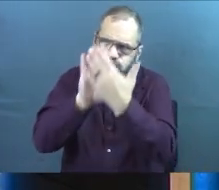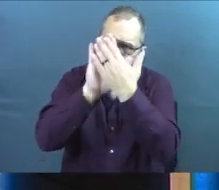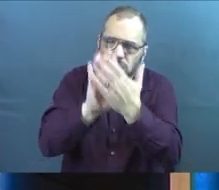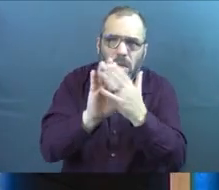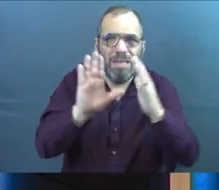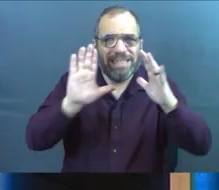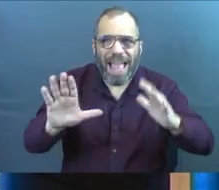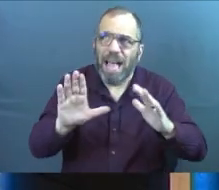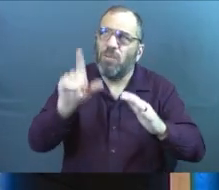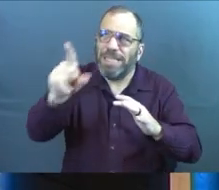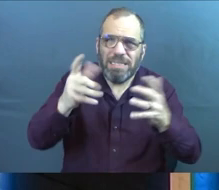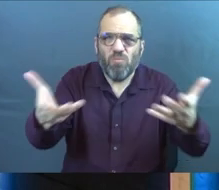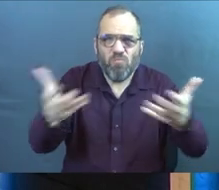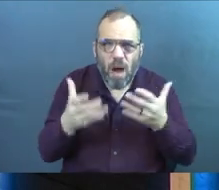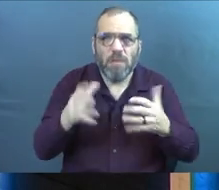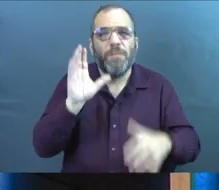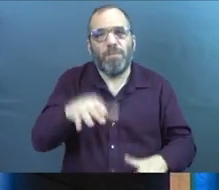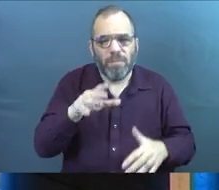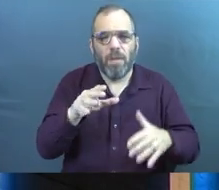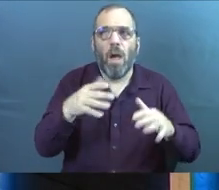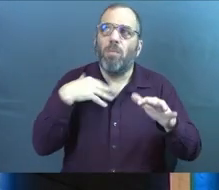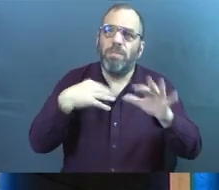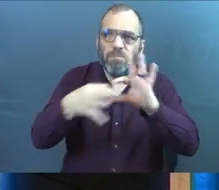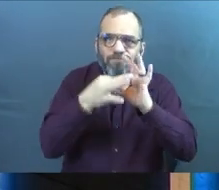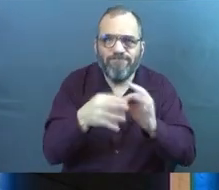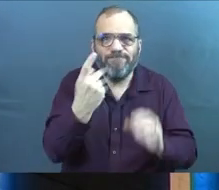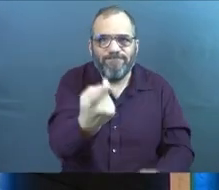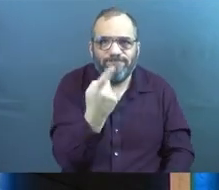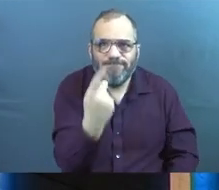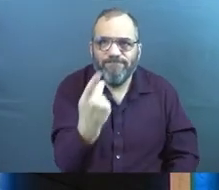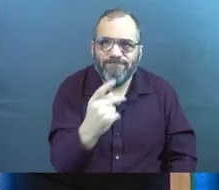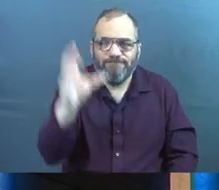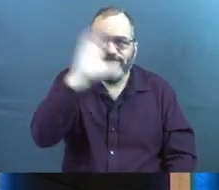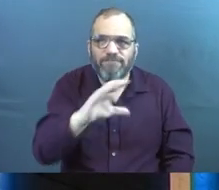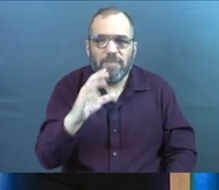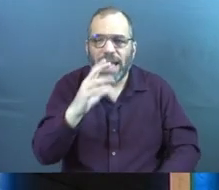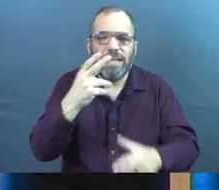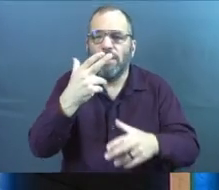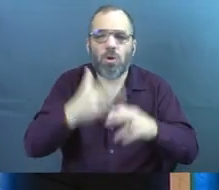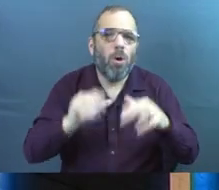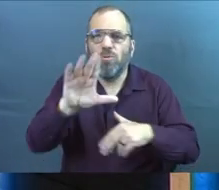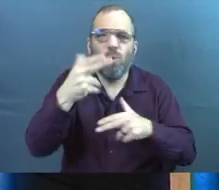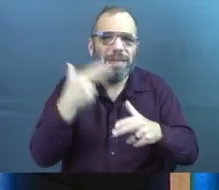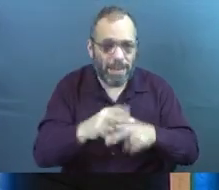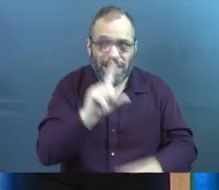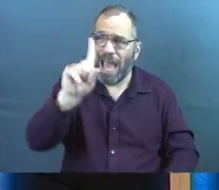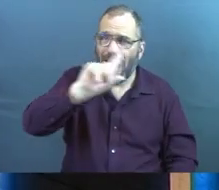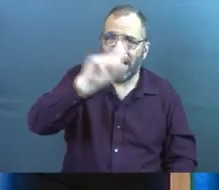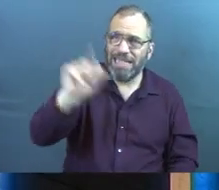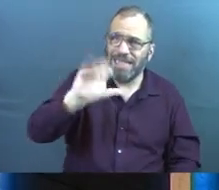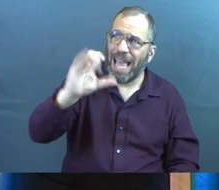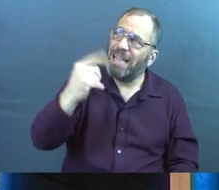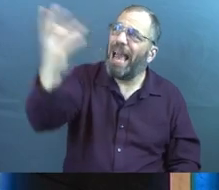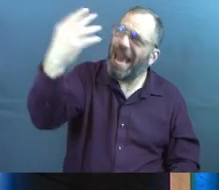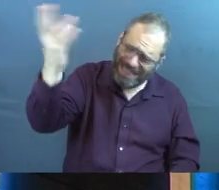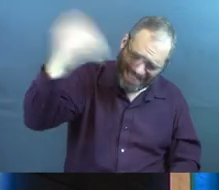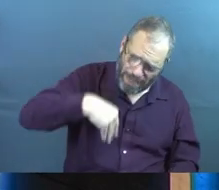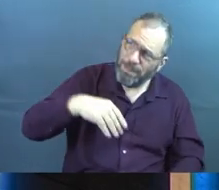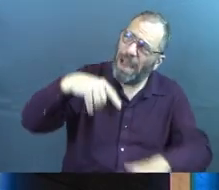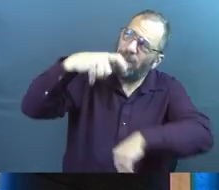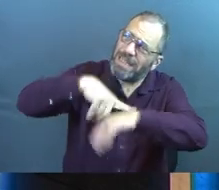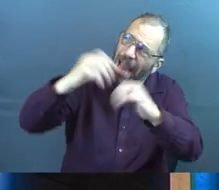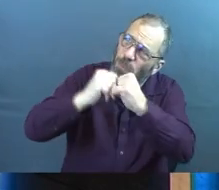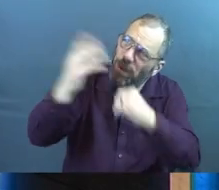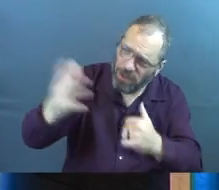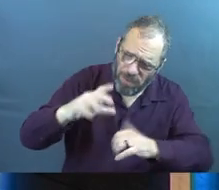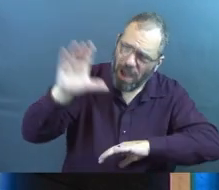that's exactly what he strives for as he enters a relationship with us, and he seeks it, and he calls us out like he did Zacchaeus. He's like, "Hey, I want to spend time with you.